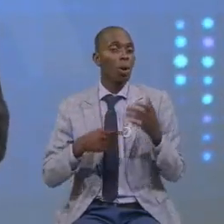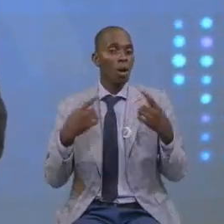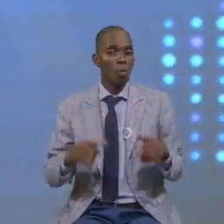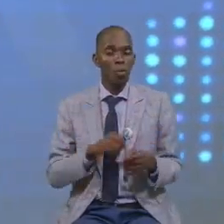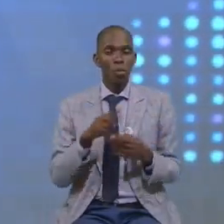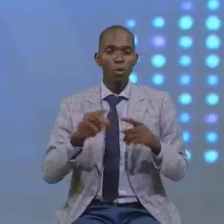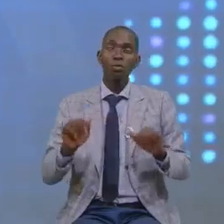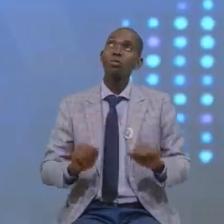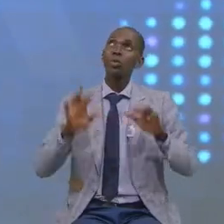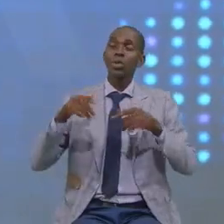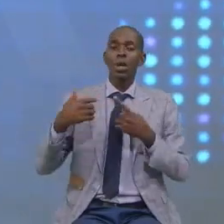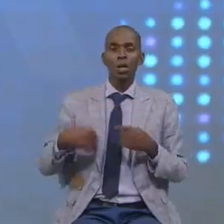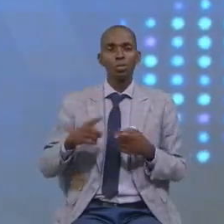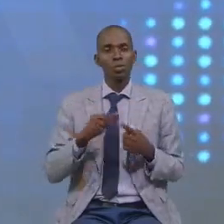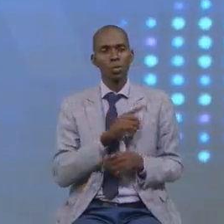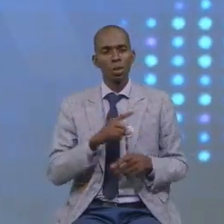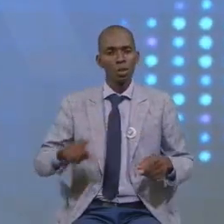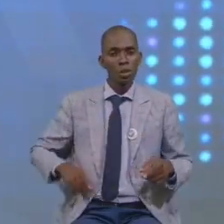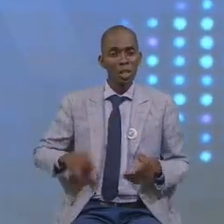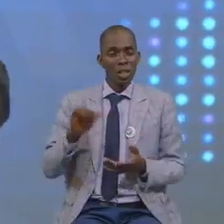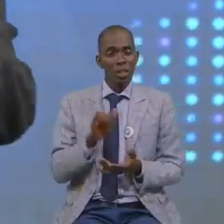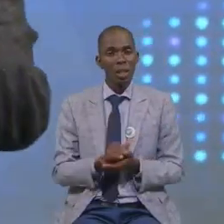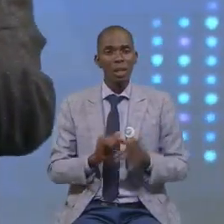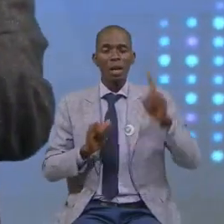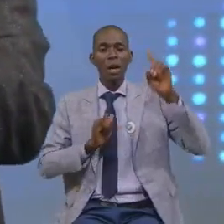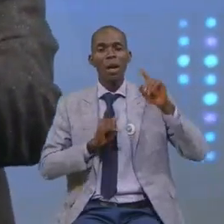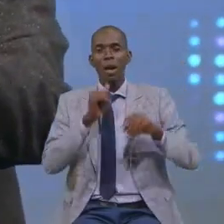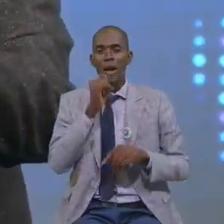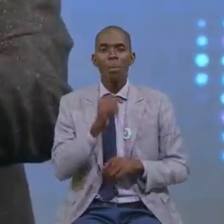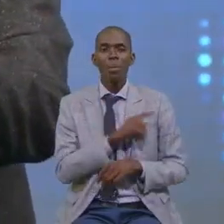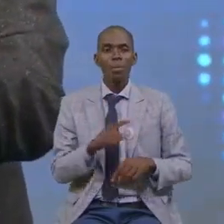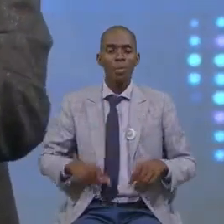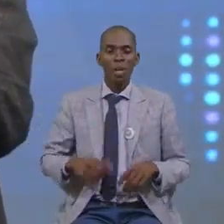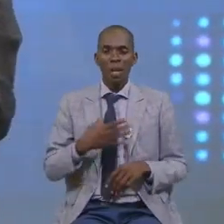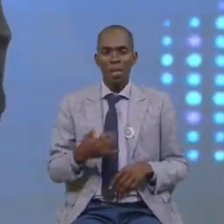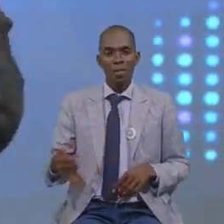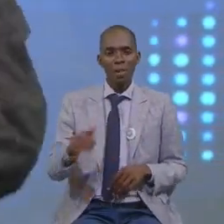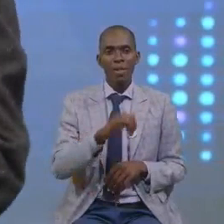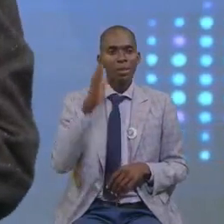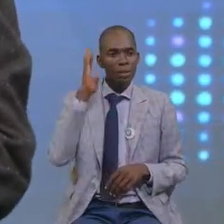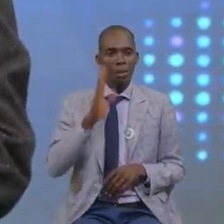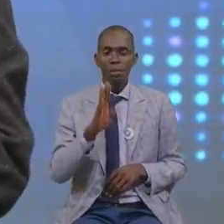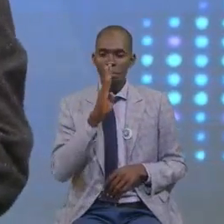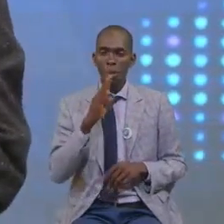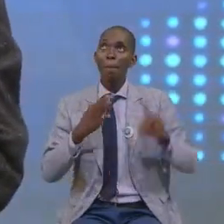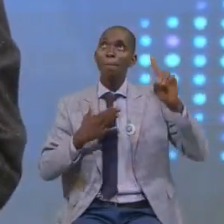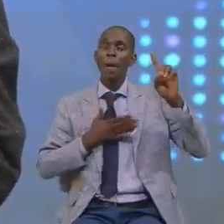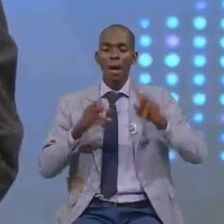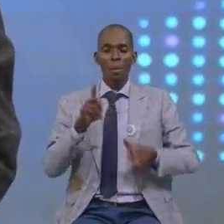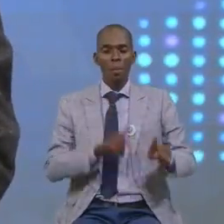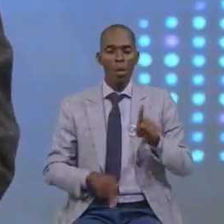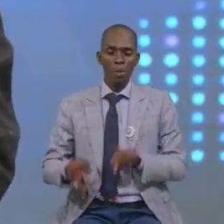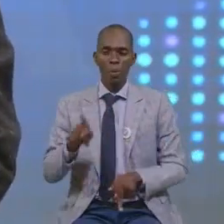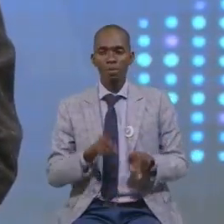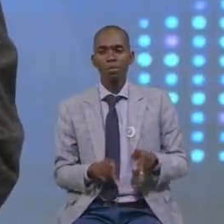an heart to know me, that I am the Lord, and they shall be my people.